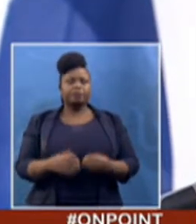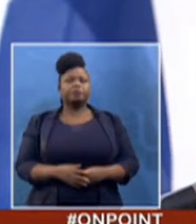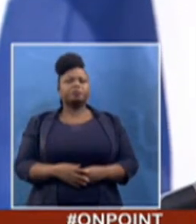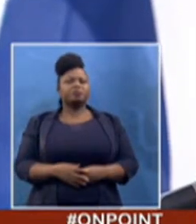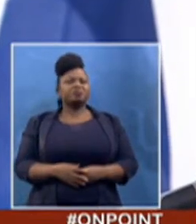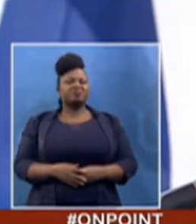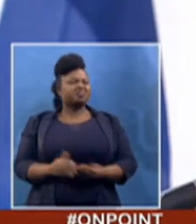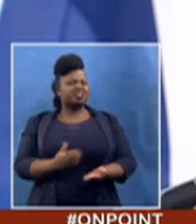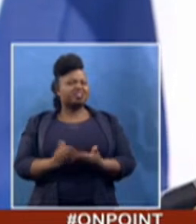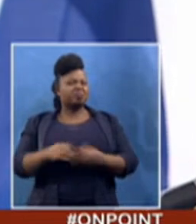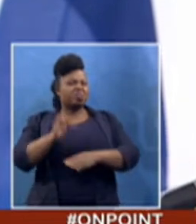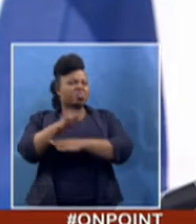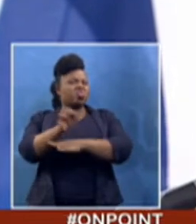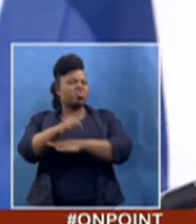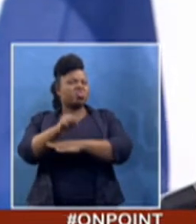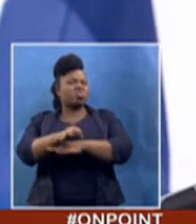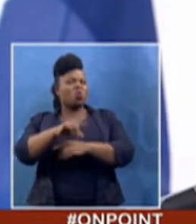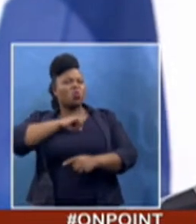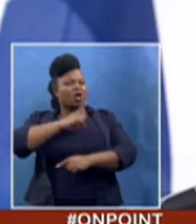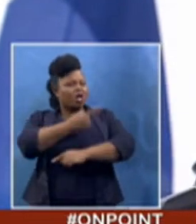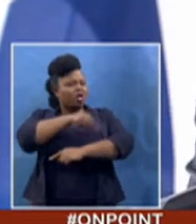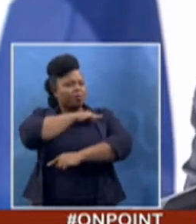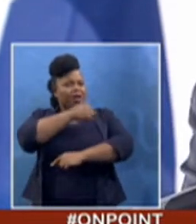not care enough.